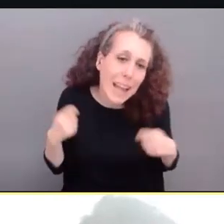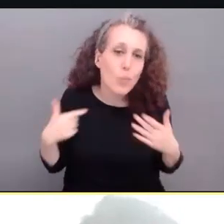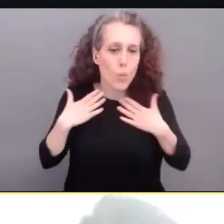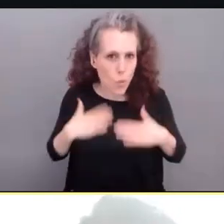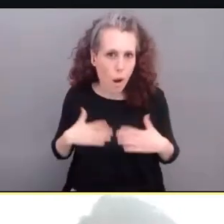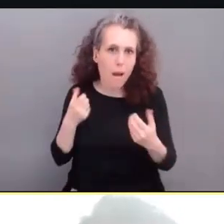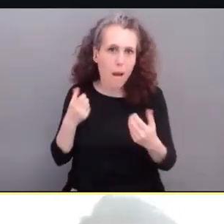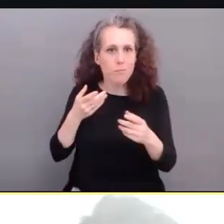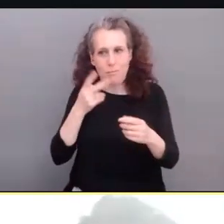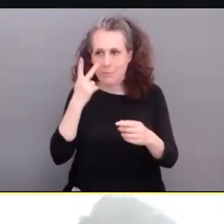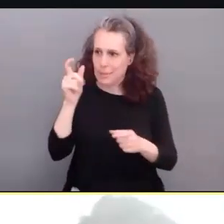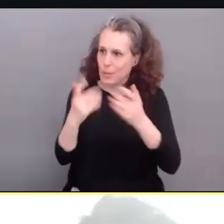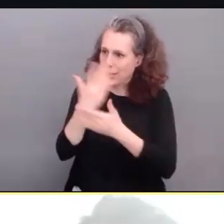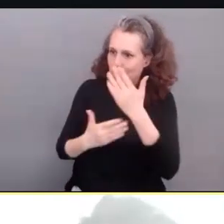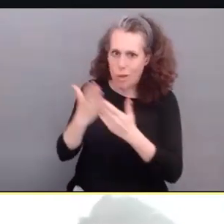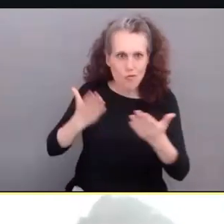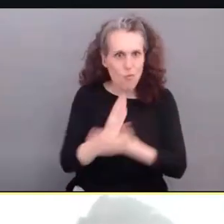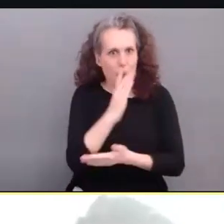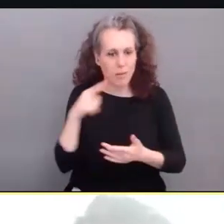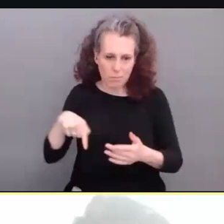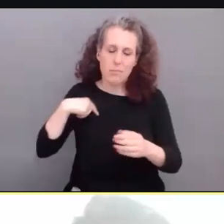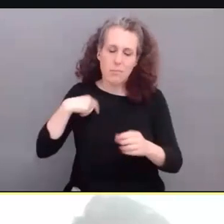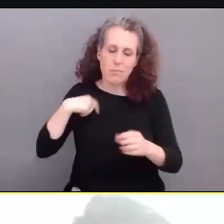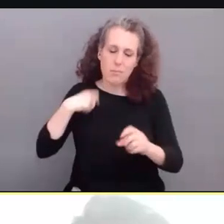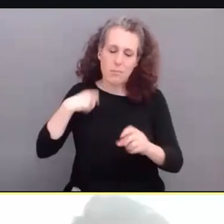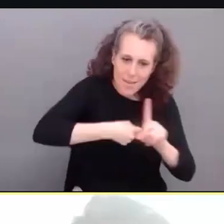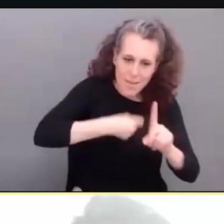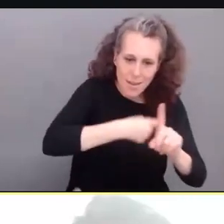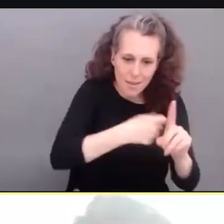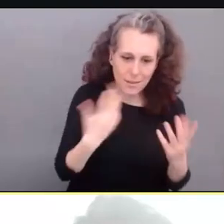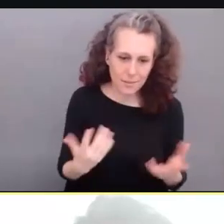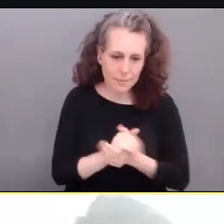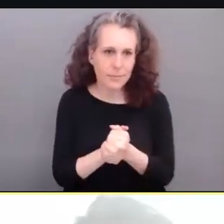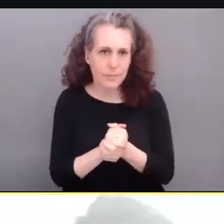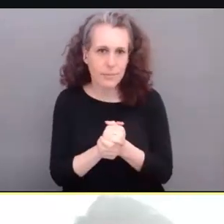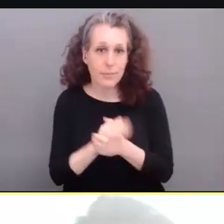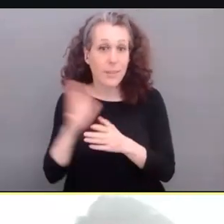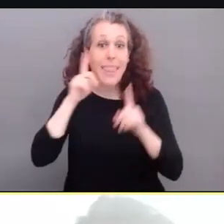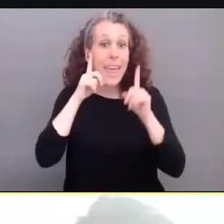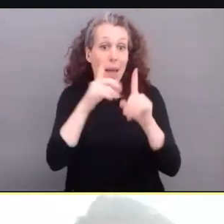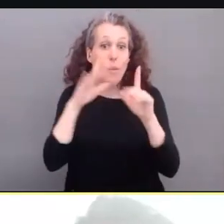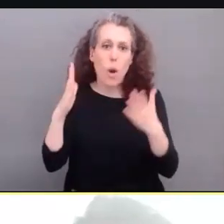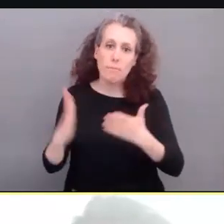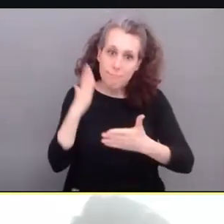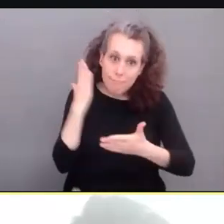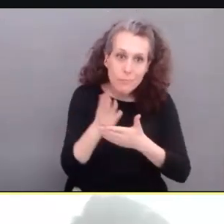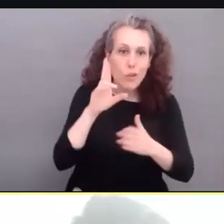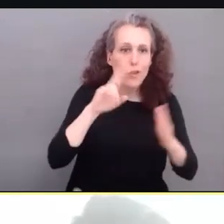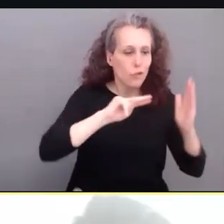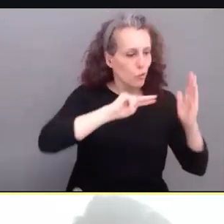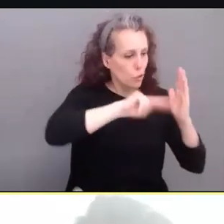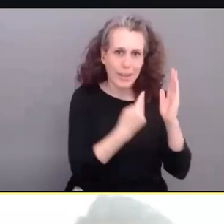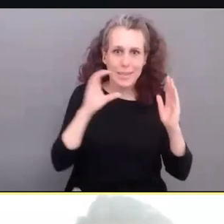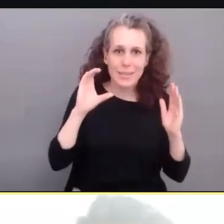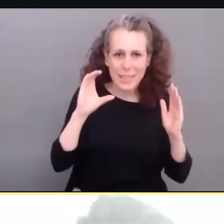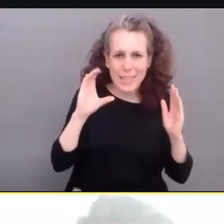with disabilities, and the main aim is basically to ensure that the UN Convention on the Rights of